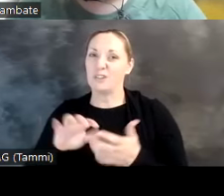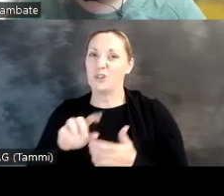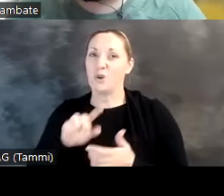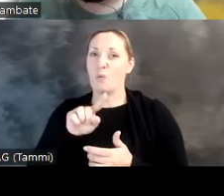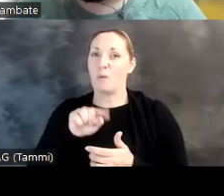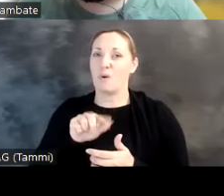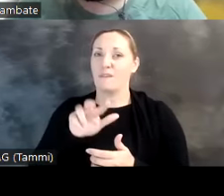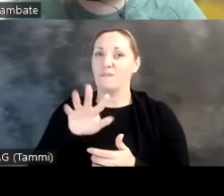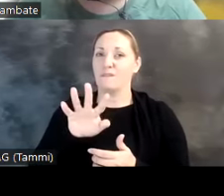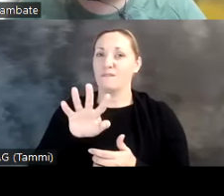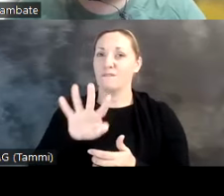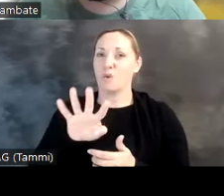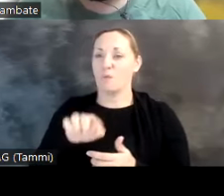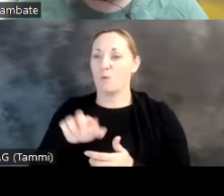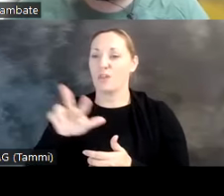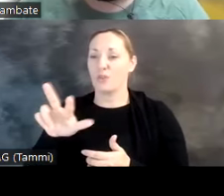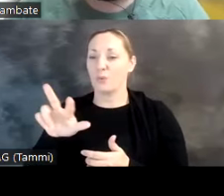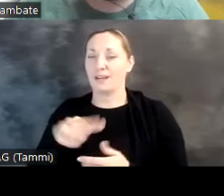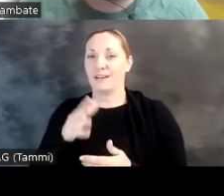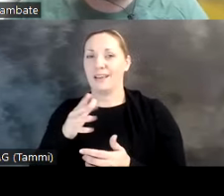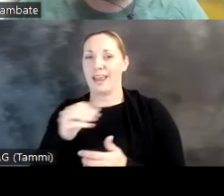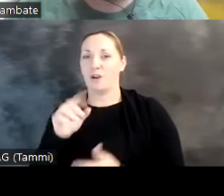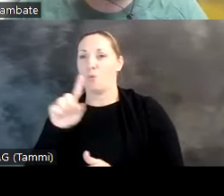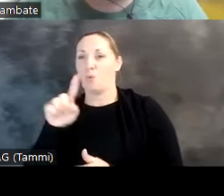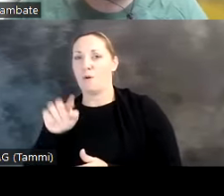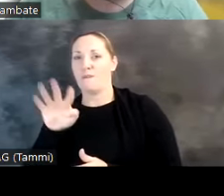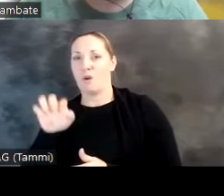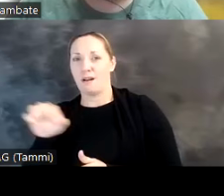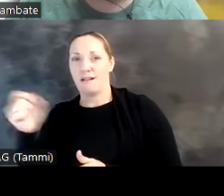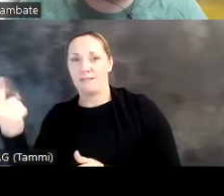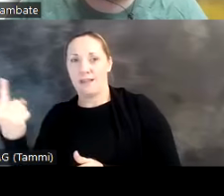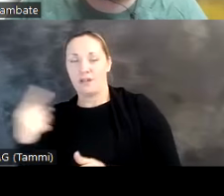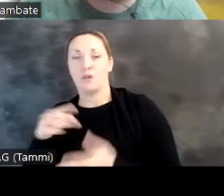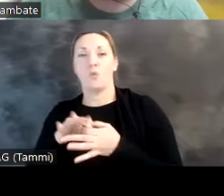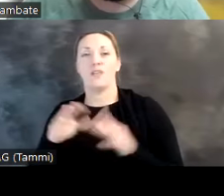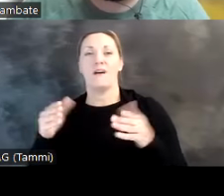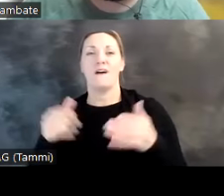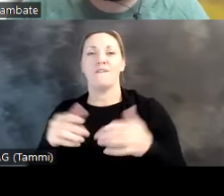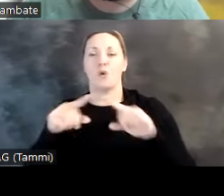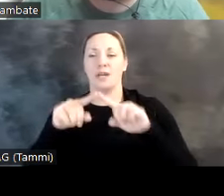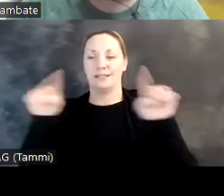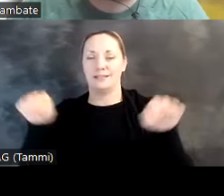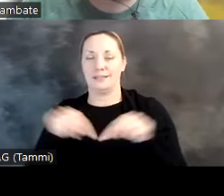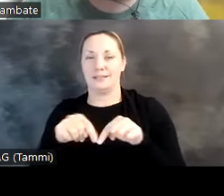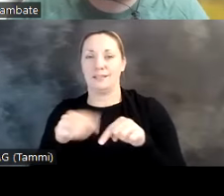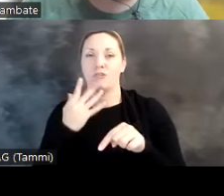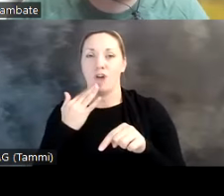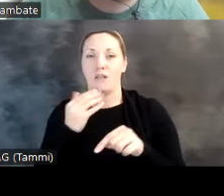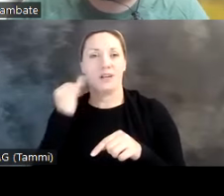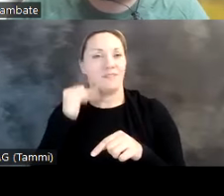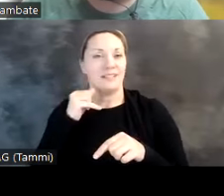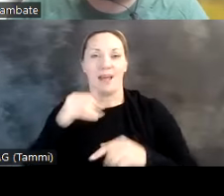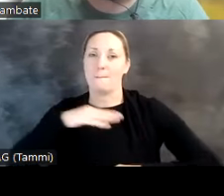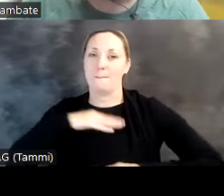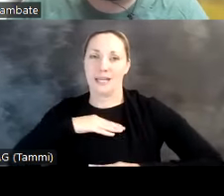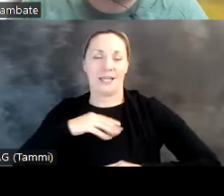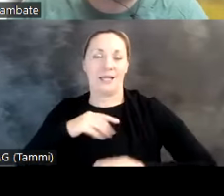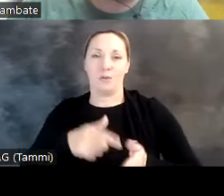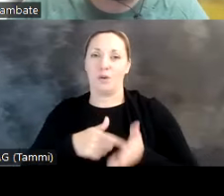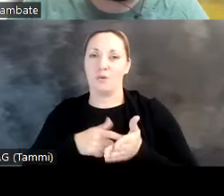and 1411. When it comes to focus indicator or the focus ring color, if it's not meeting the requirement